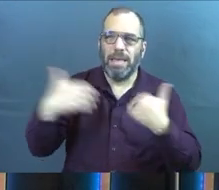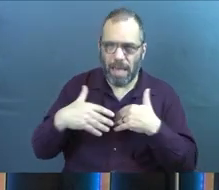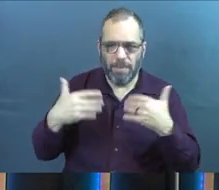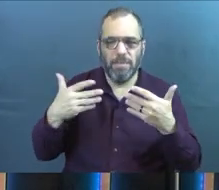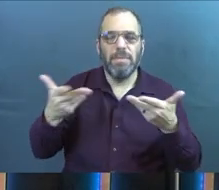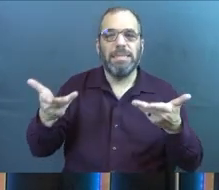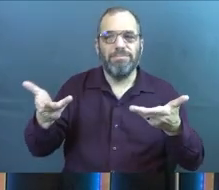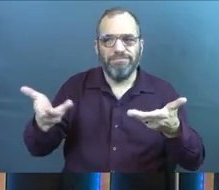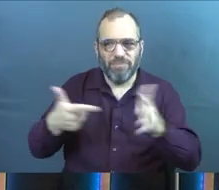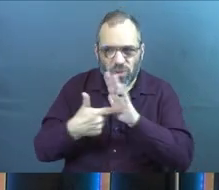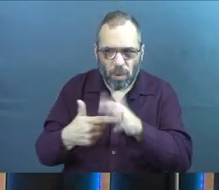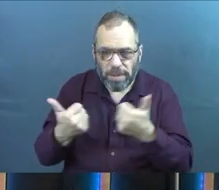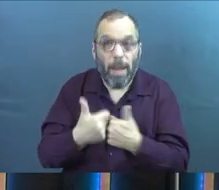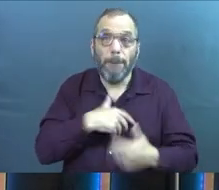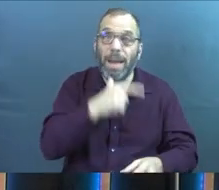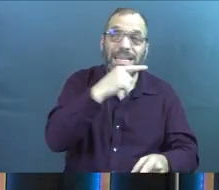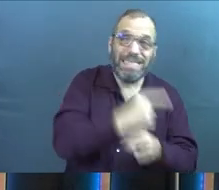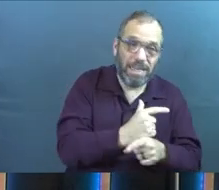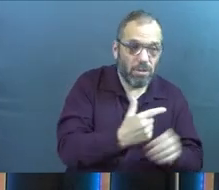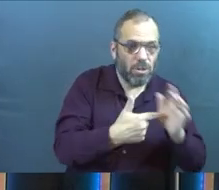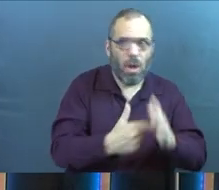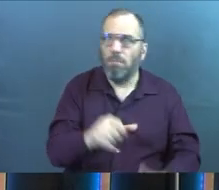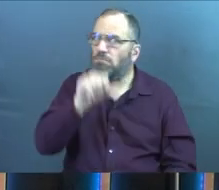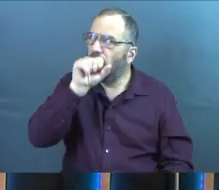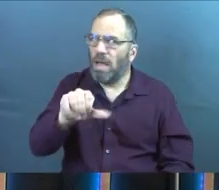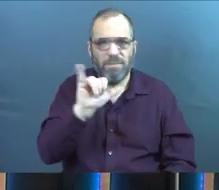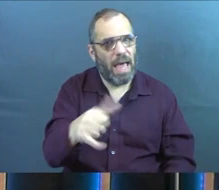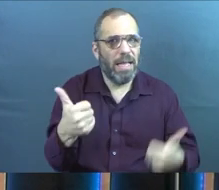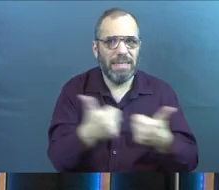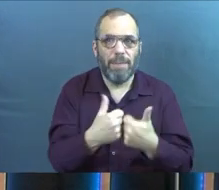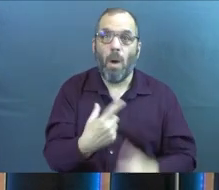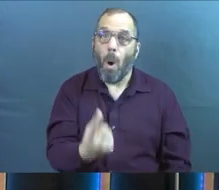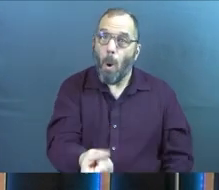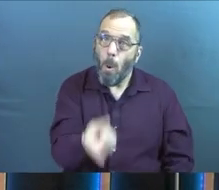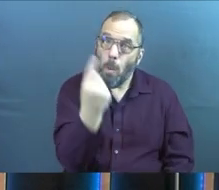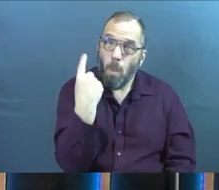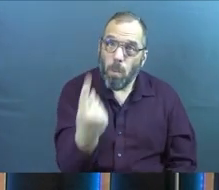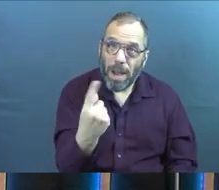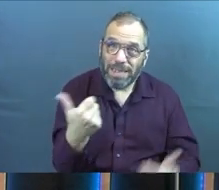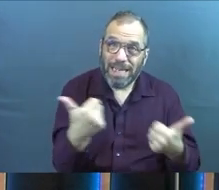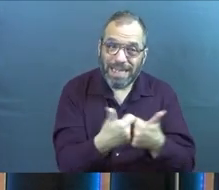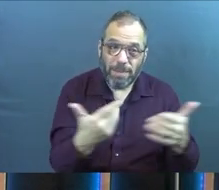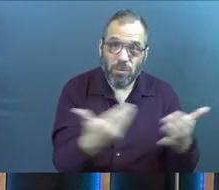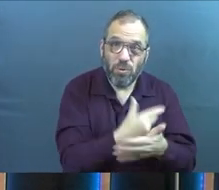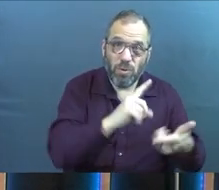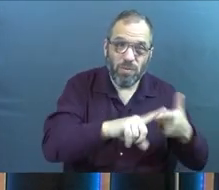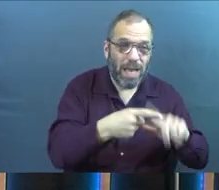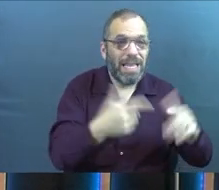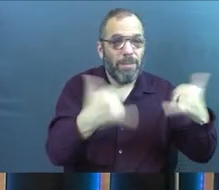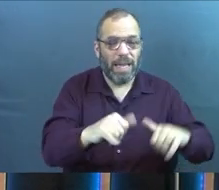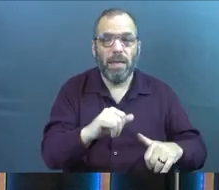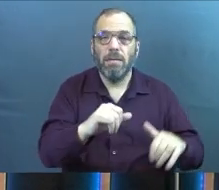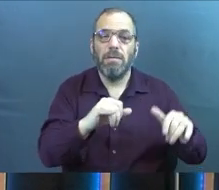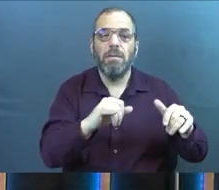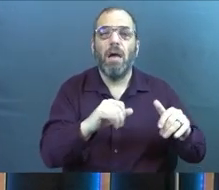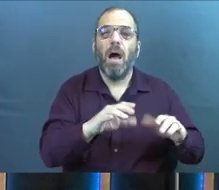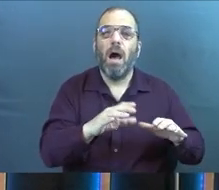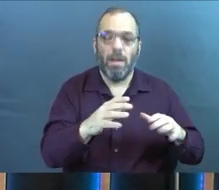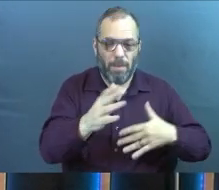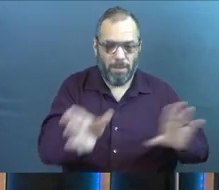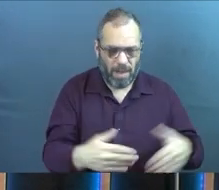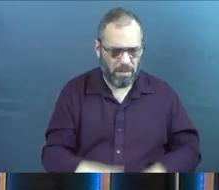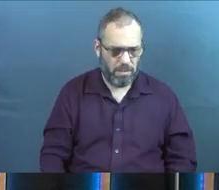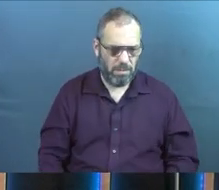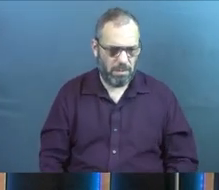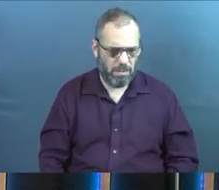and we've introduced it to them, or, you know, my sister introduced it to us and we love it. One of the things though, when we introduce it to new friends, is like, hey, let's play this game. We open the